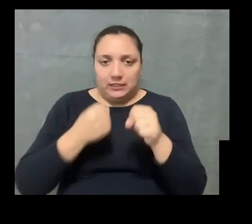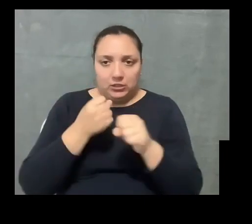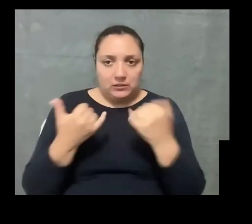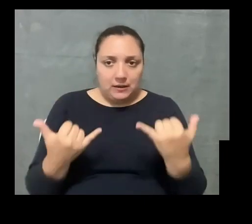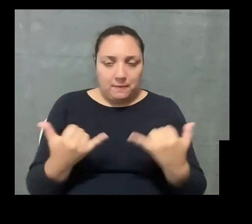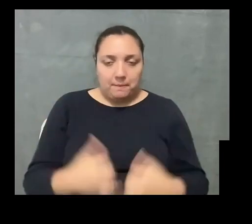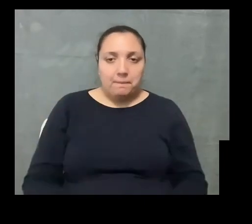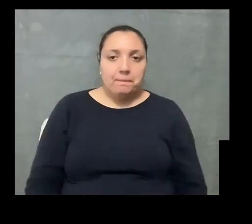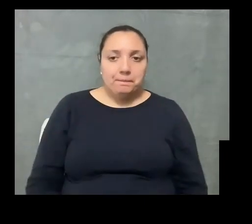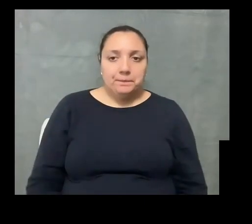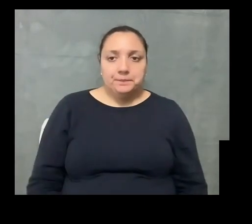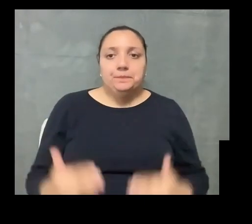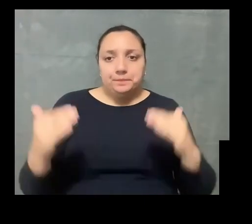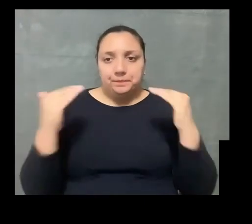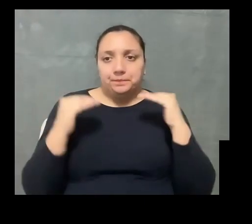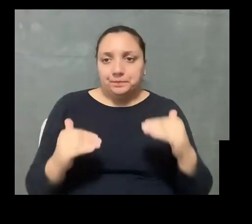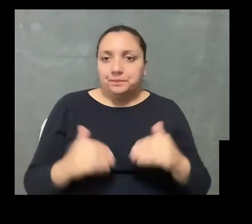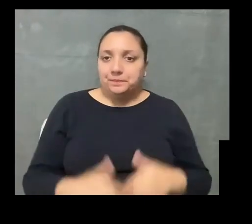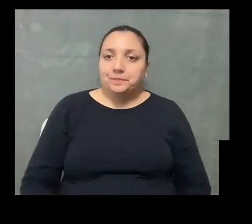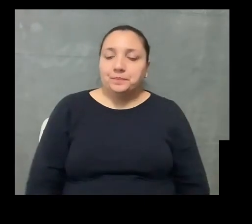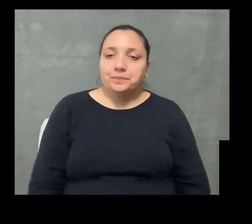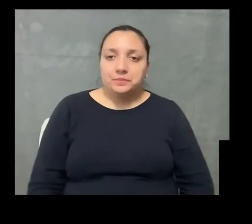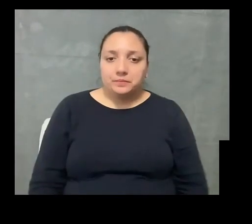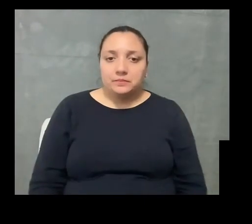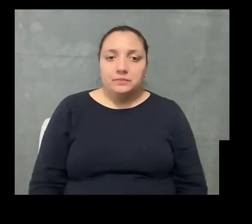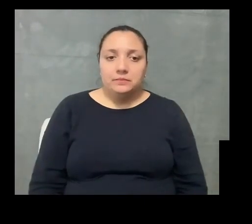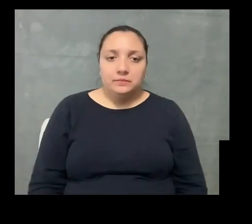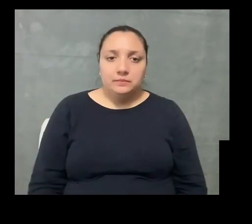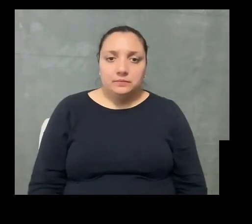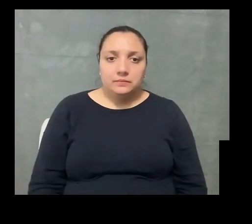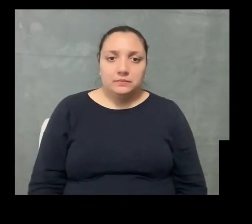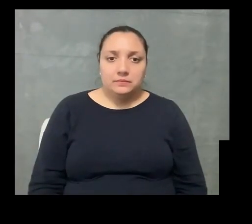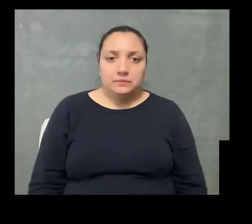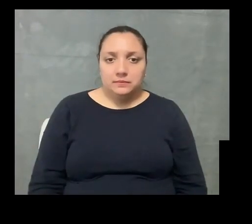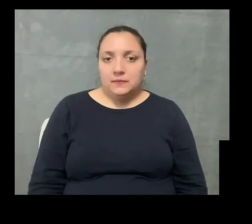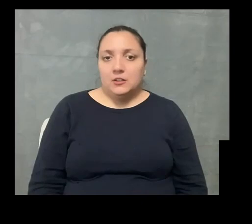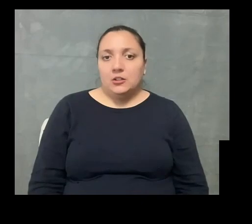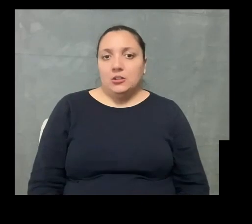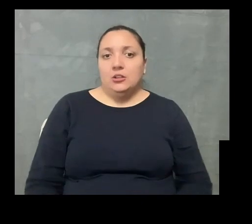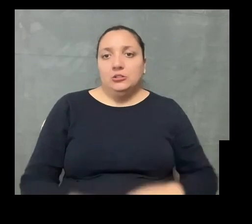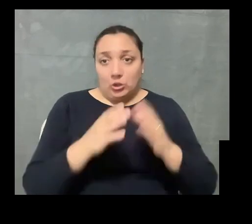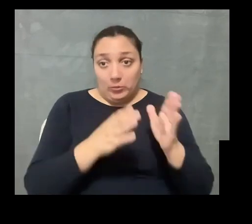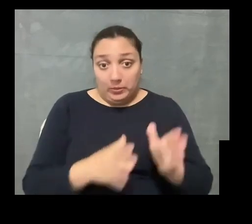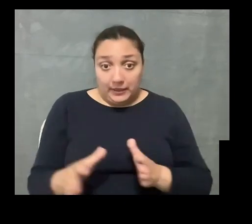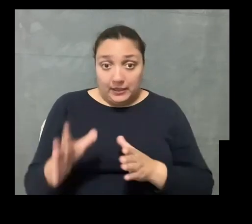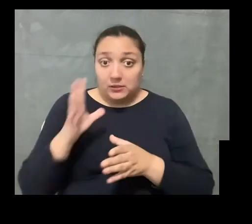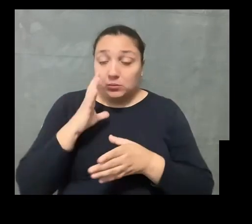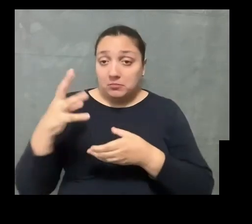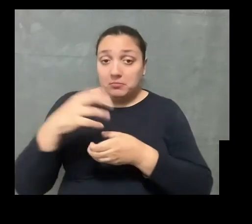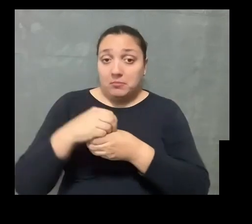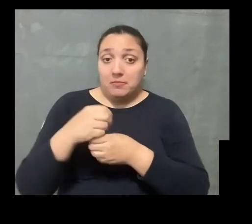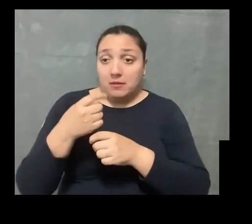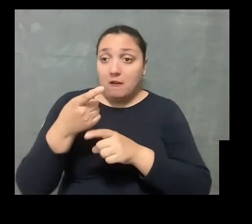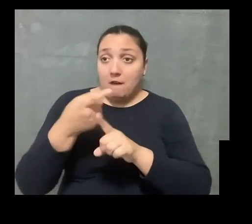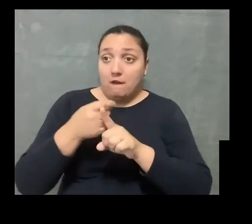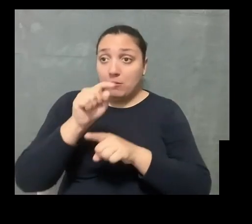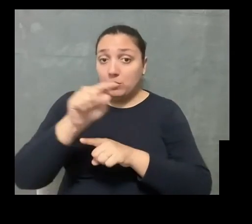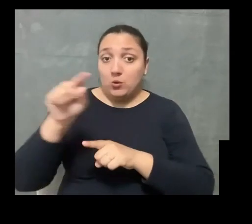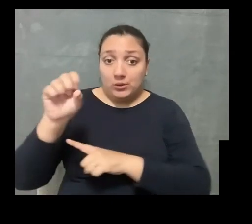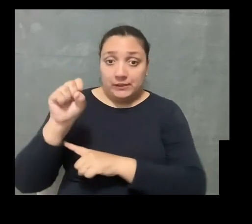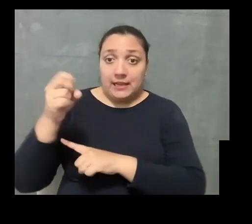Next slide, please. So our plan will be informed with input by stakeholders, as I said, a really participatory